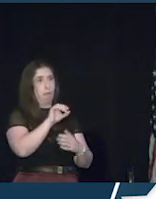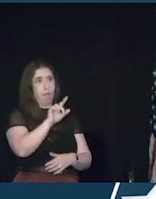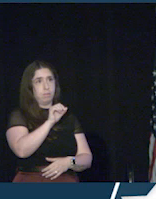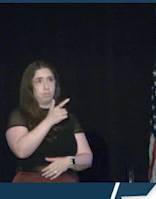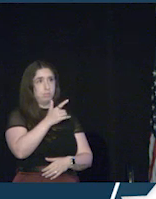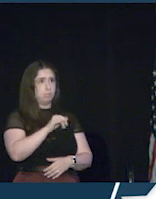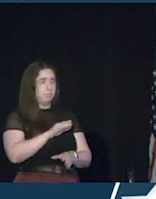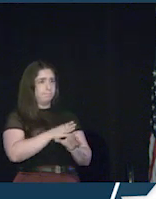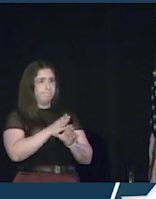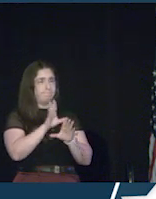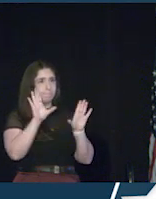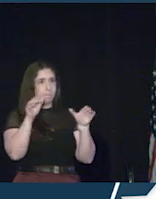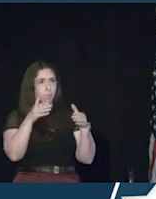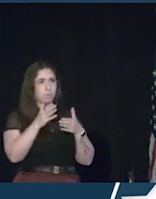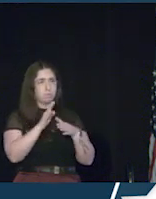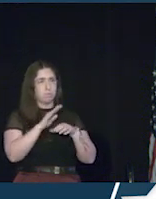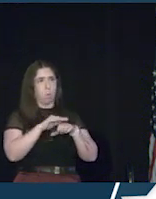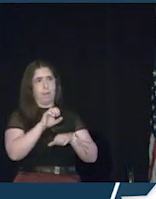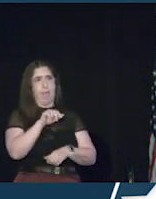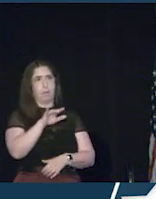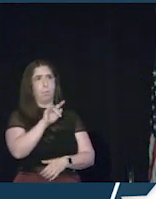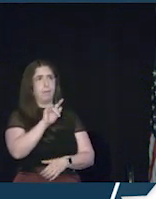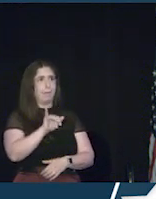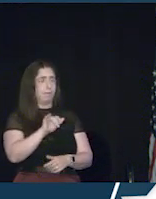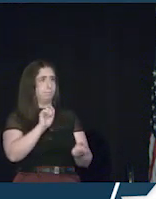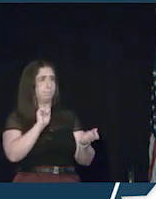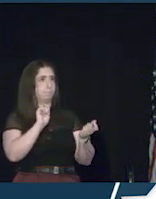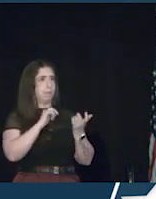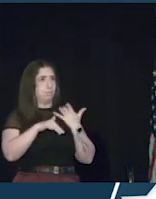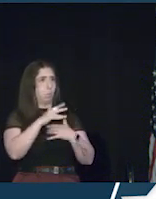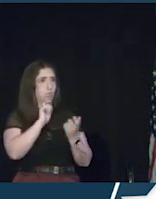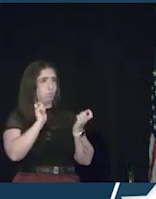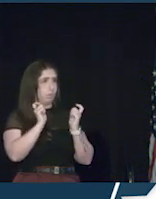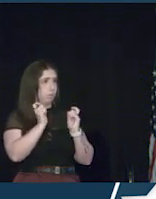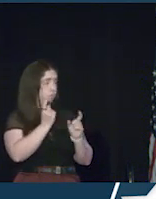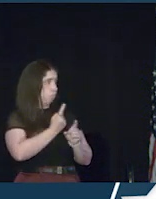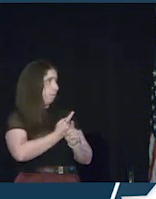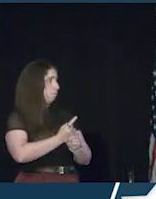on inequity and social change. Do I have that right?